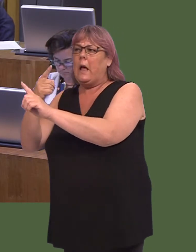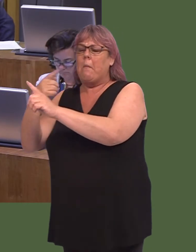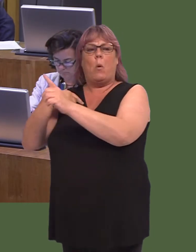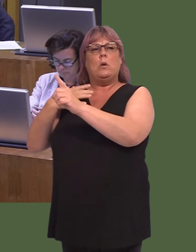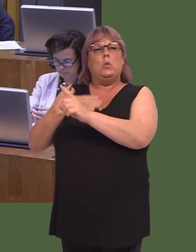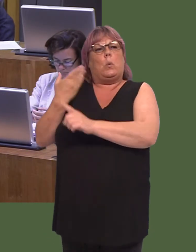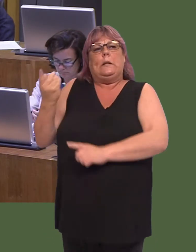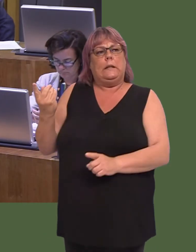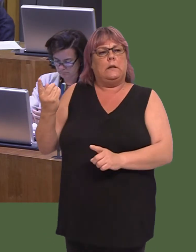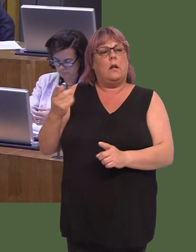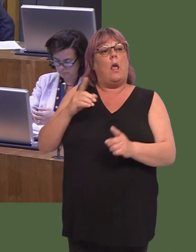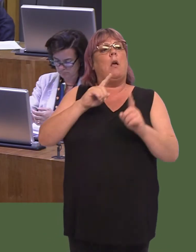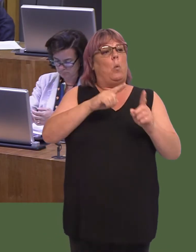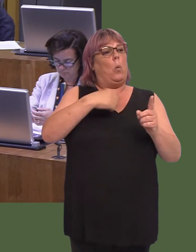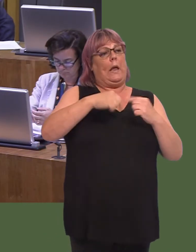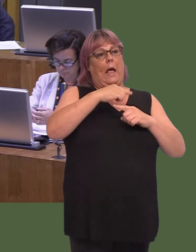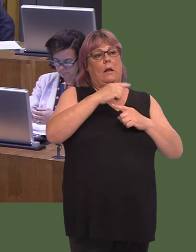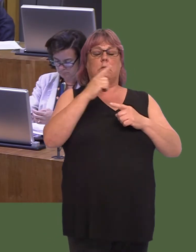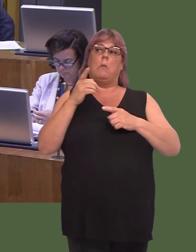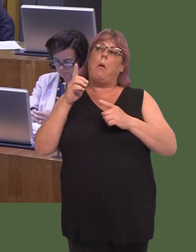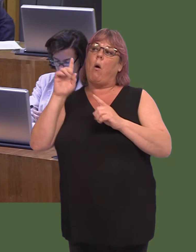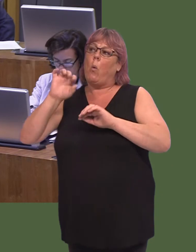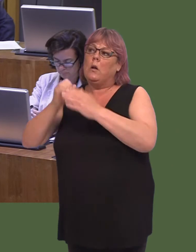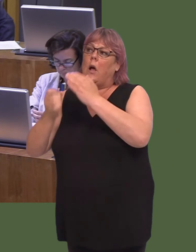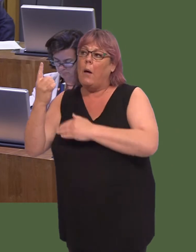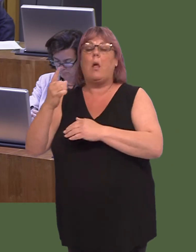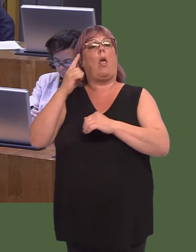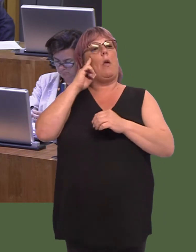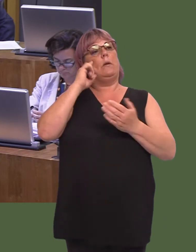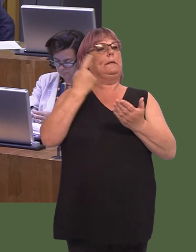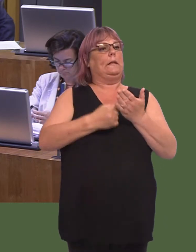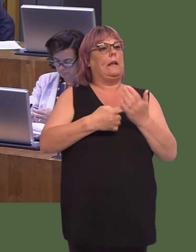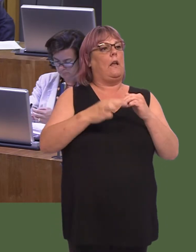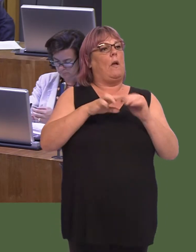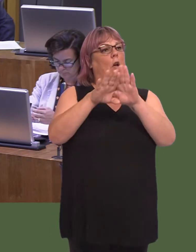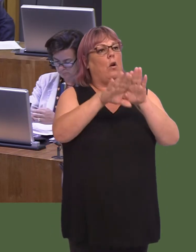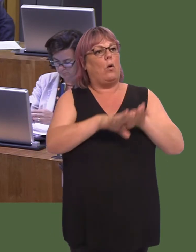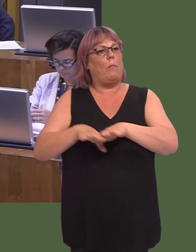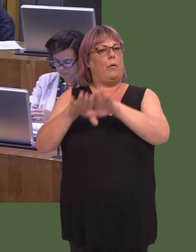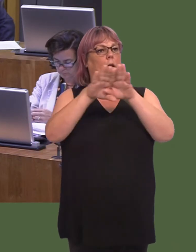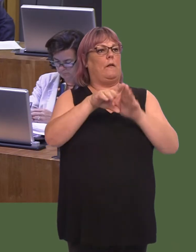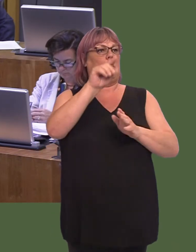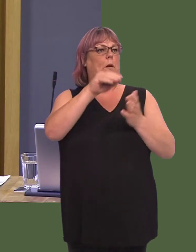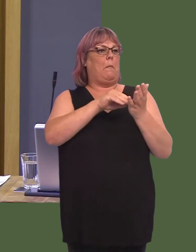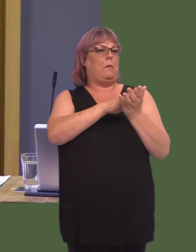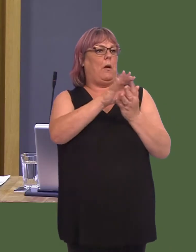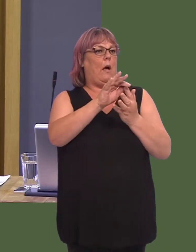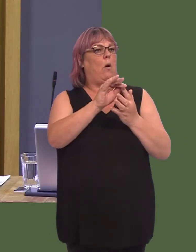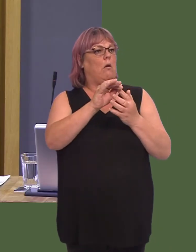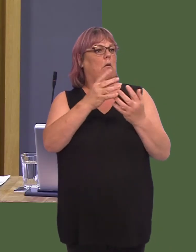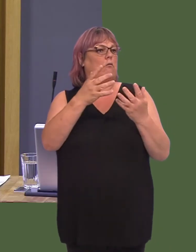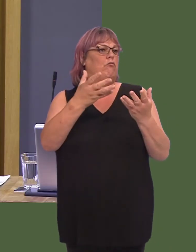review. Once that's published, then, of course, further decisions can be taken as to then whether or not we introduce a comprehensive 20-mile-an-hour